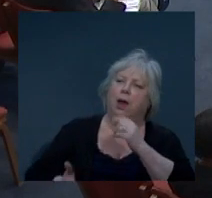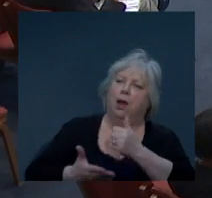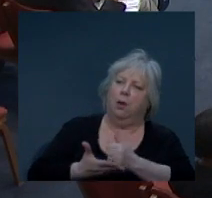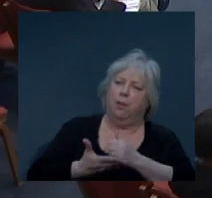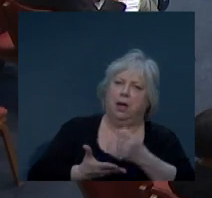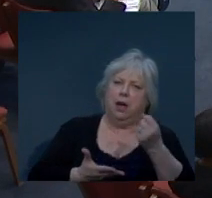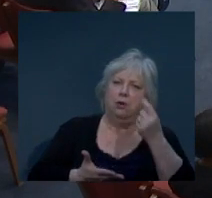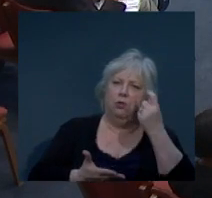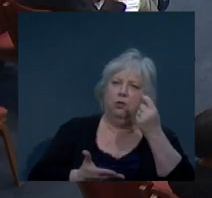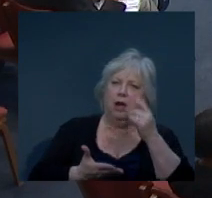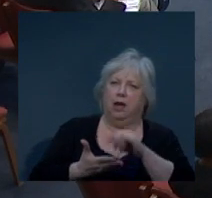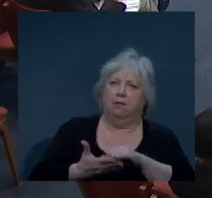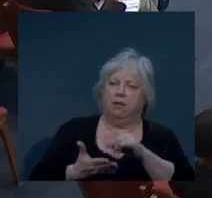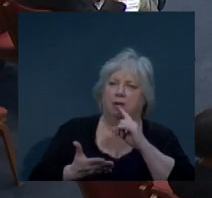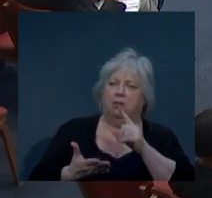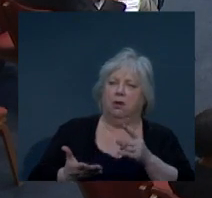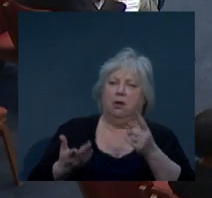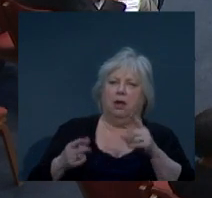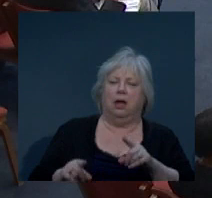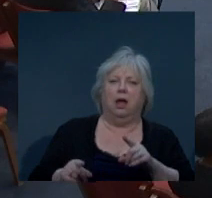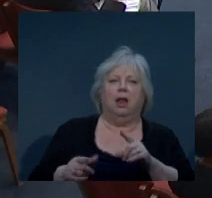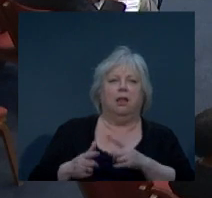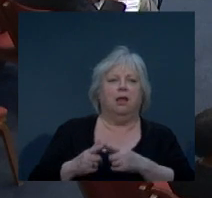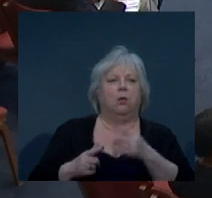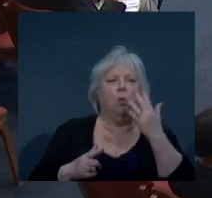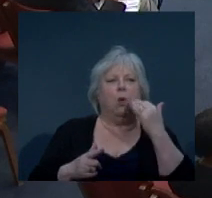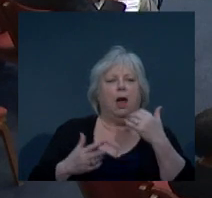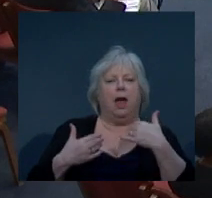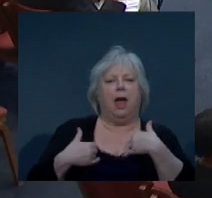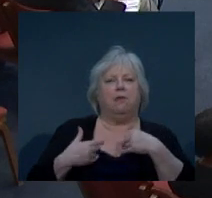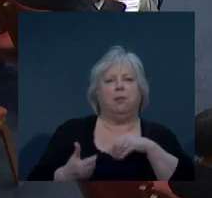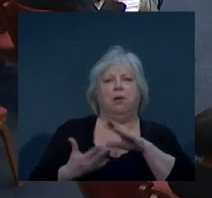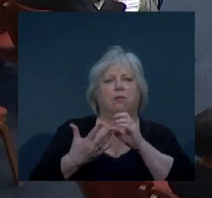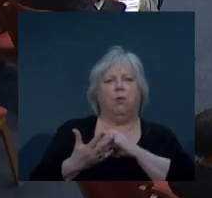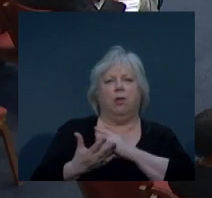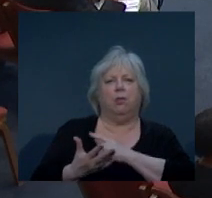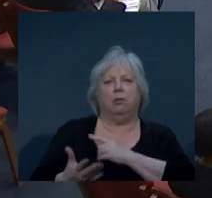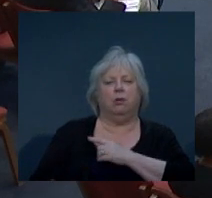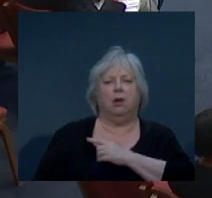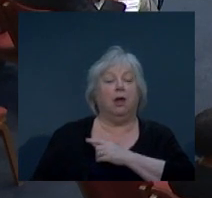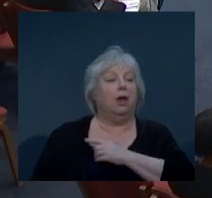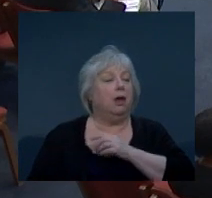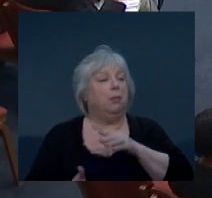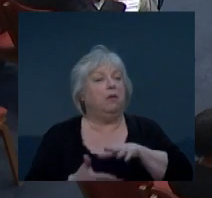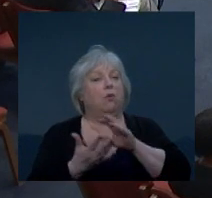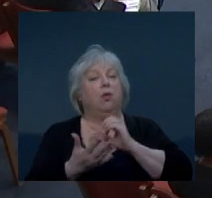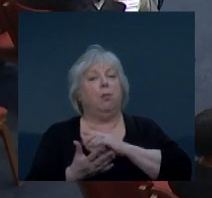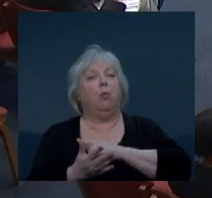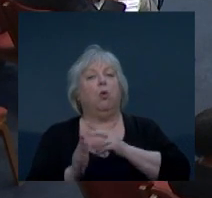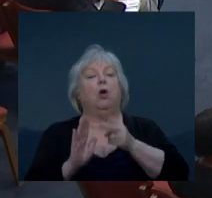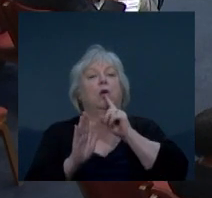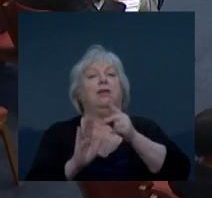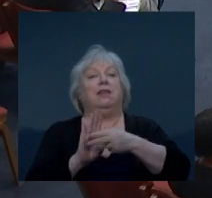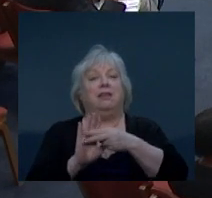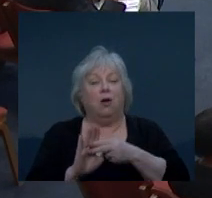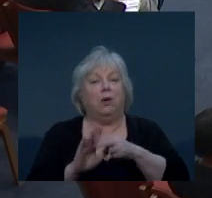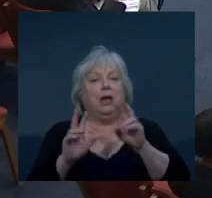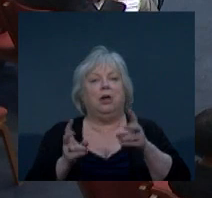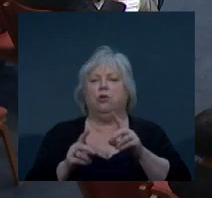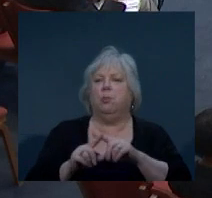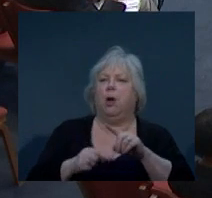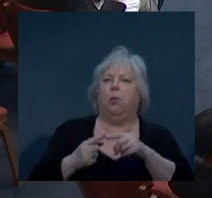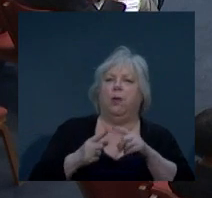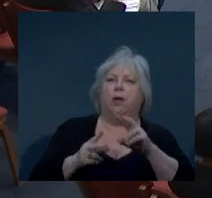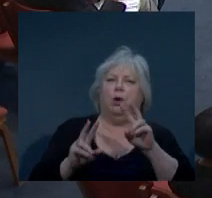me understand if that's the case, then why have it before the board? Before the board, it's a zoning issue. But when there are